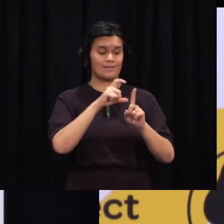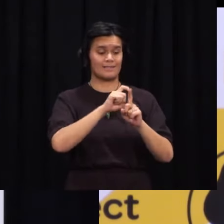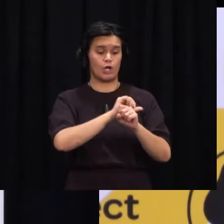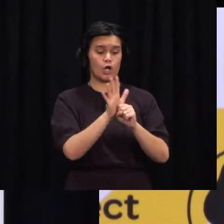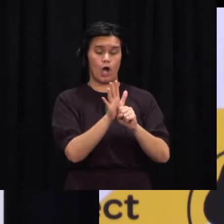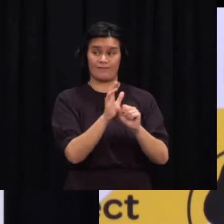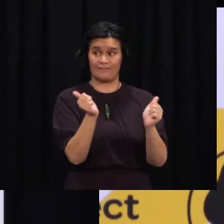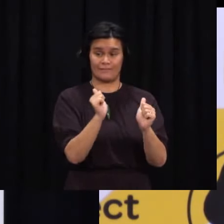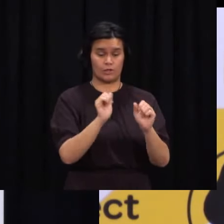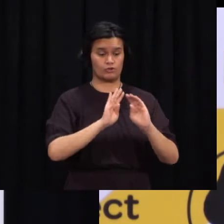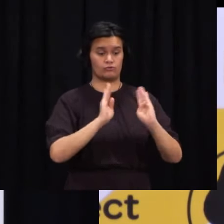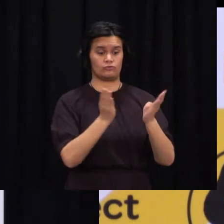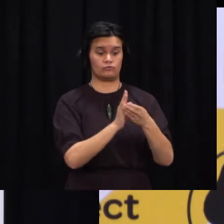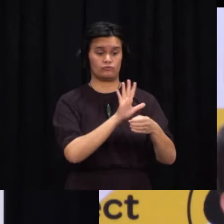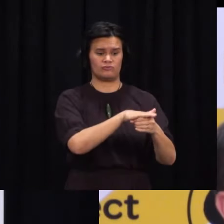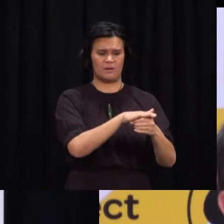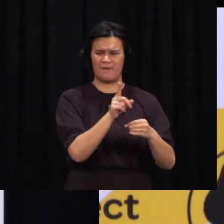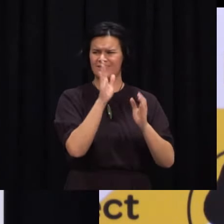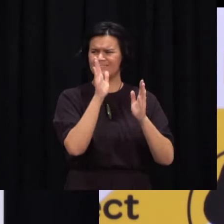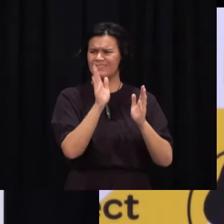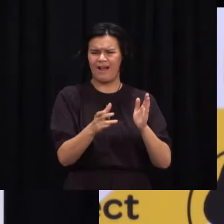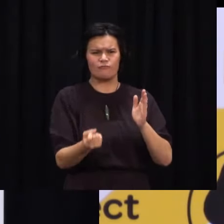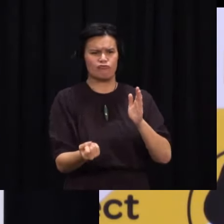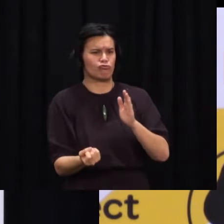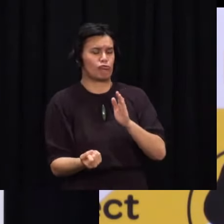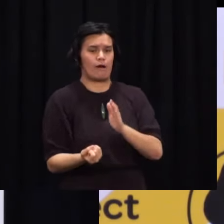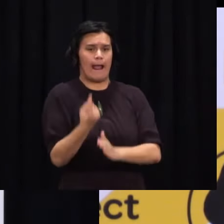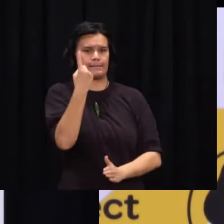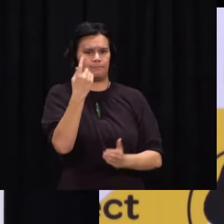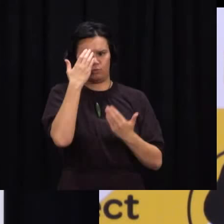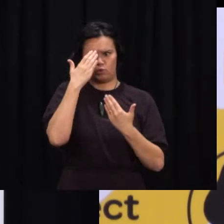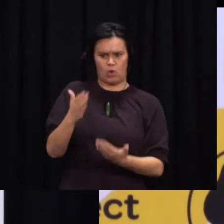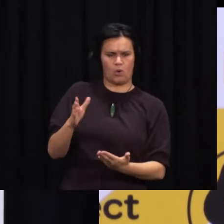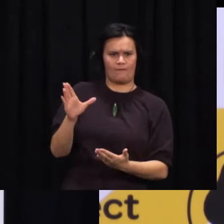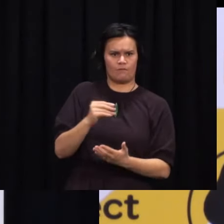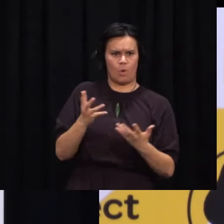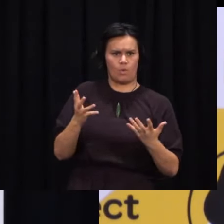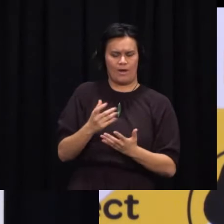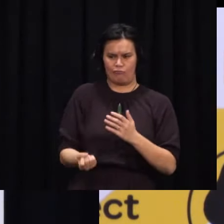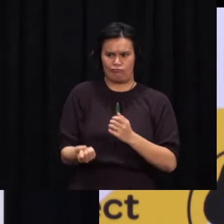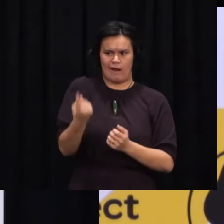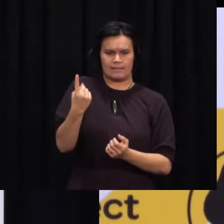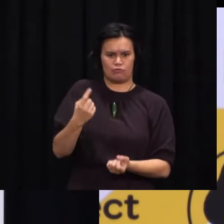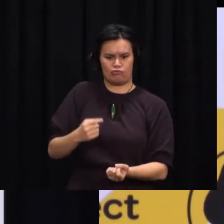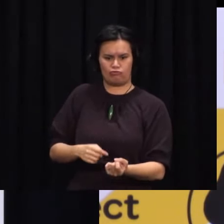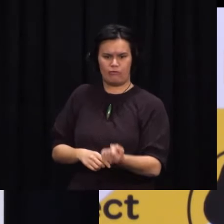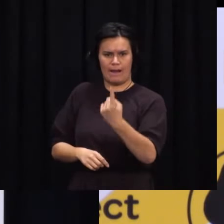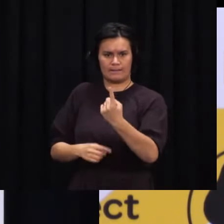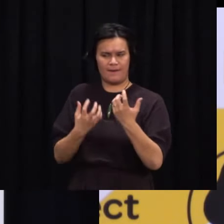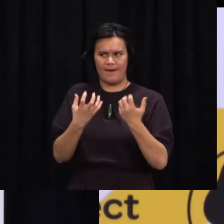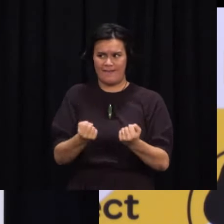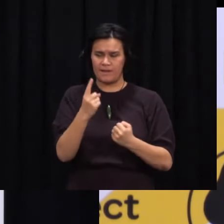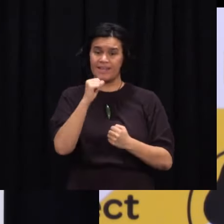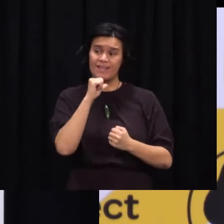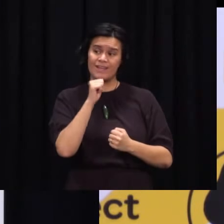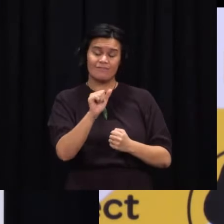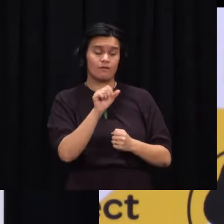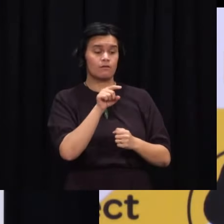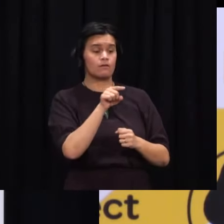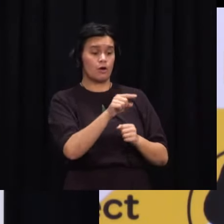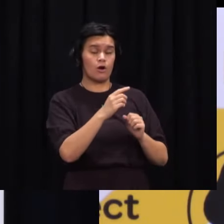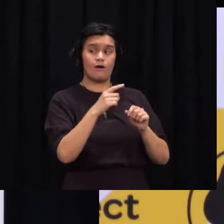are we still getting these mystery cases that are linked after the fact? Surely, if the contact tracing is doing its job, they